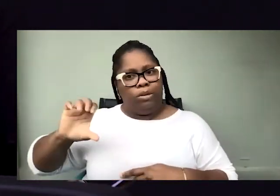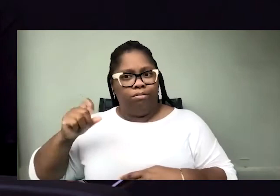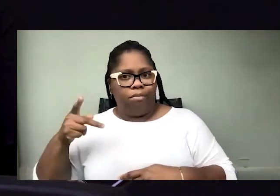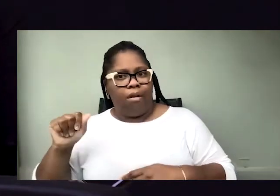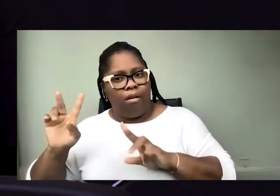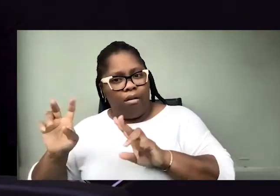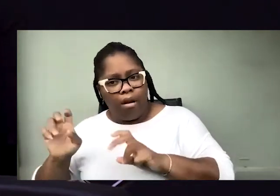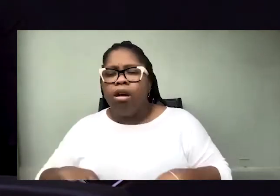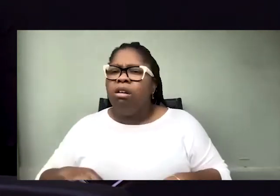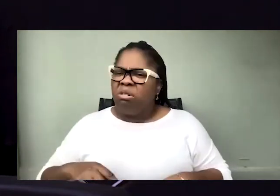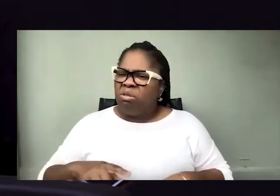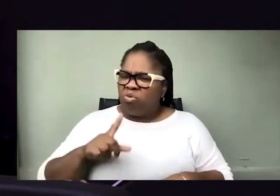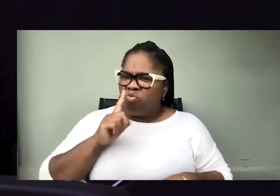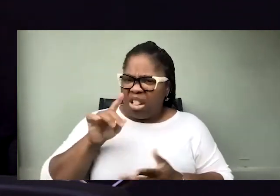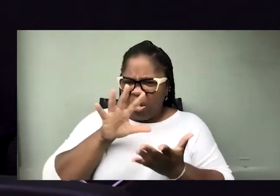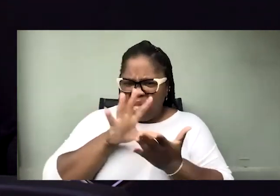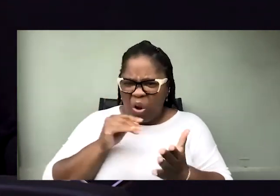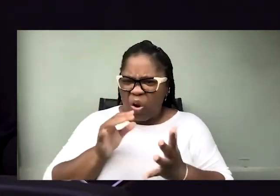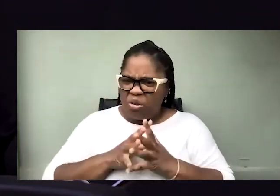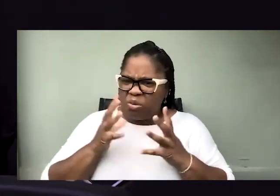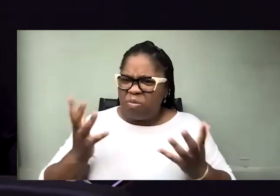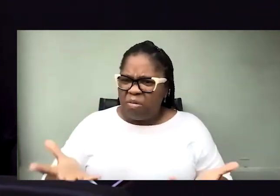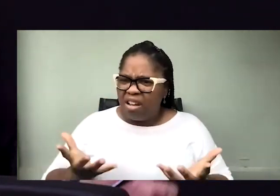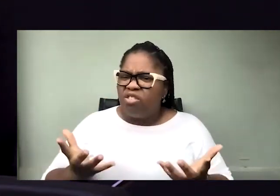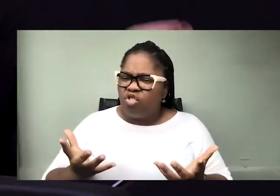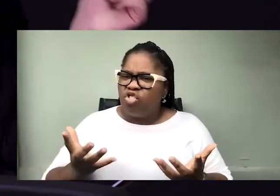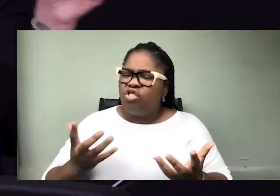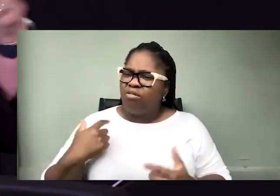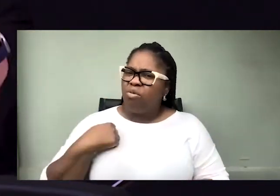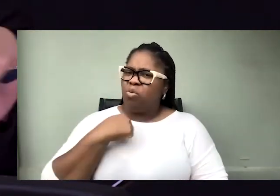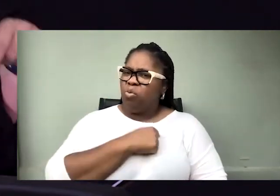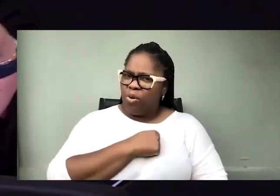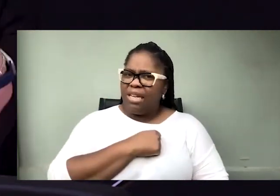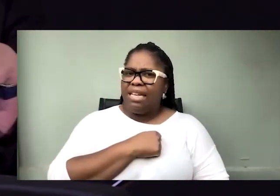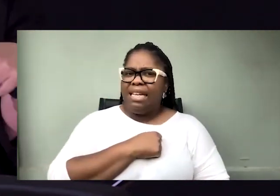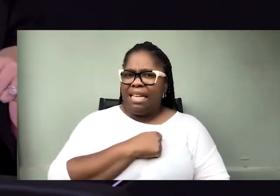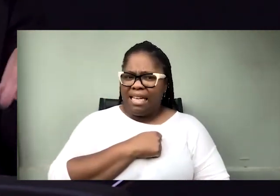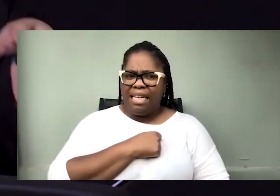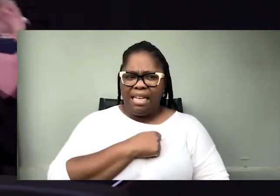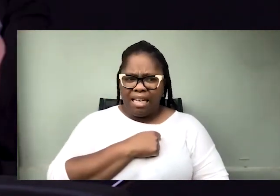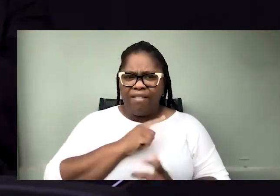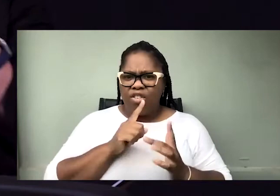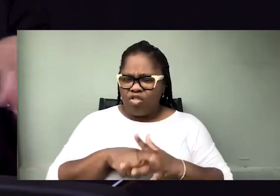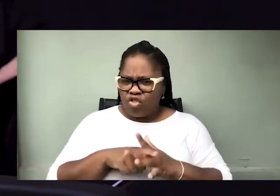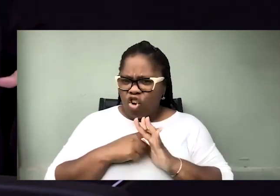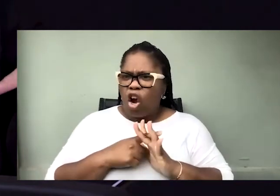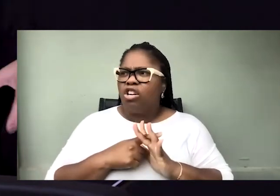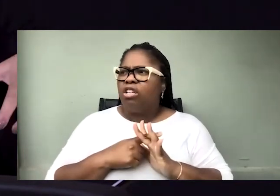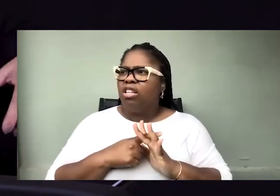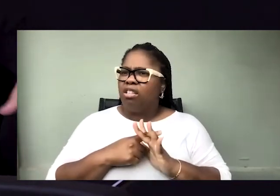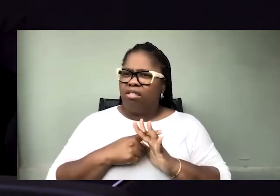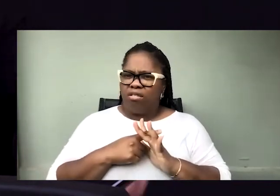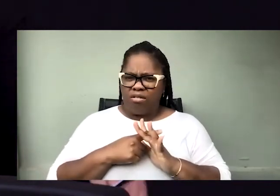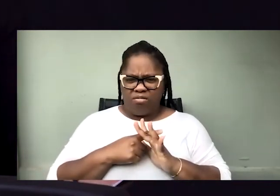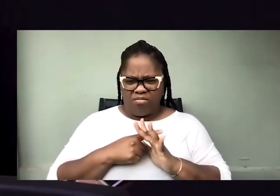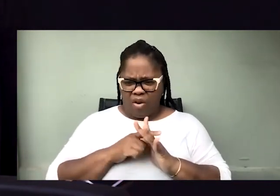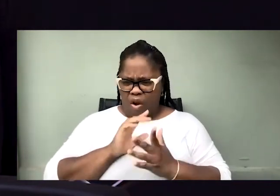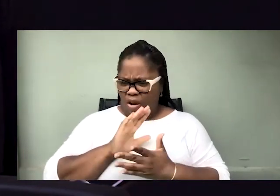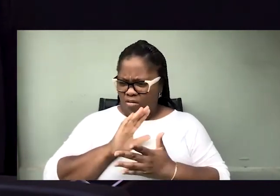been really insightful. I think what we've been able to do is start to pull together just incredible